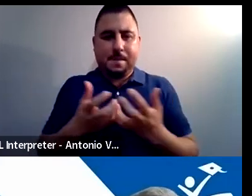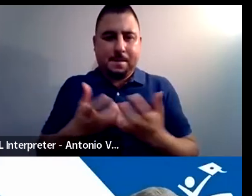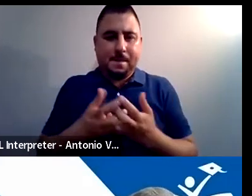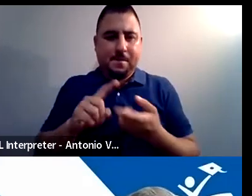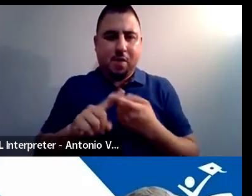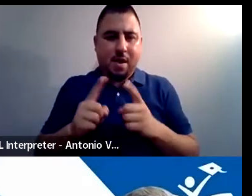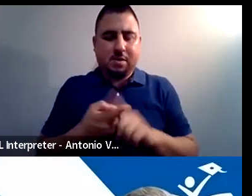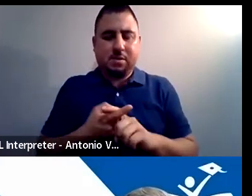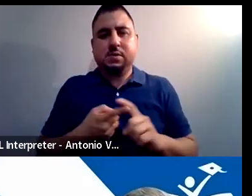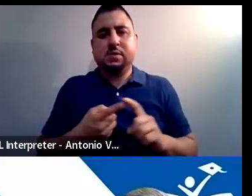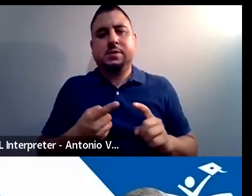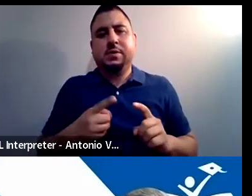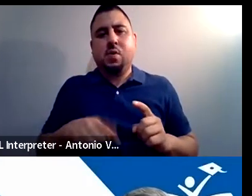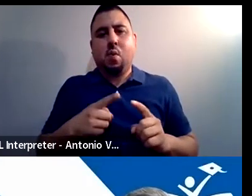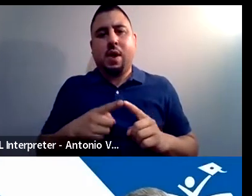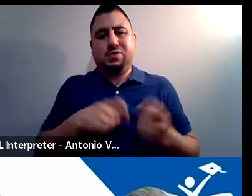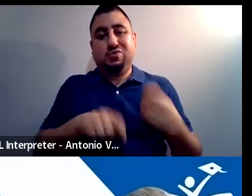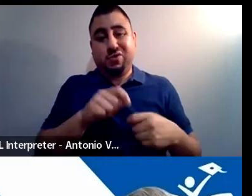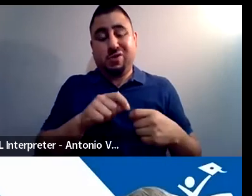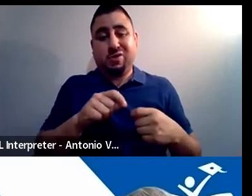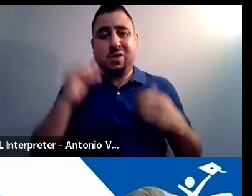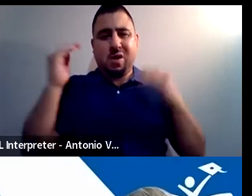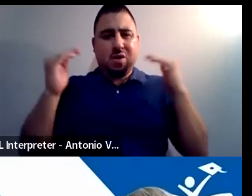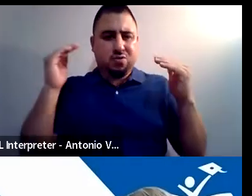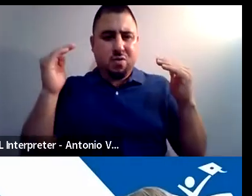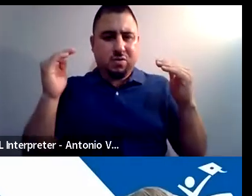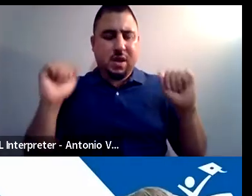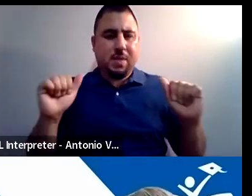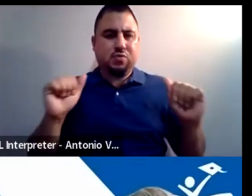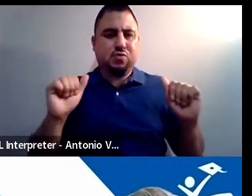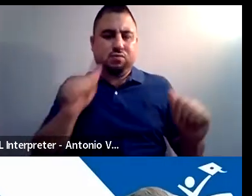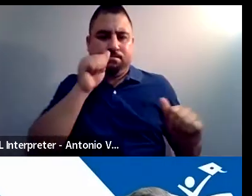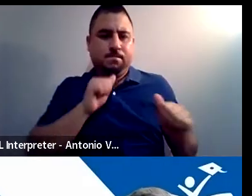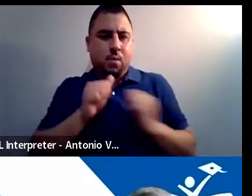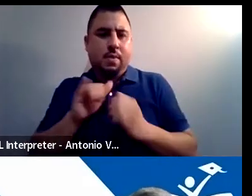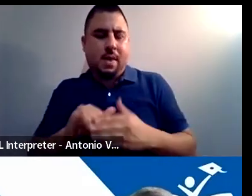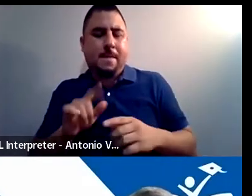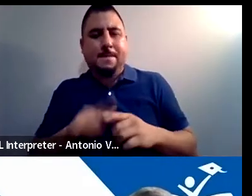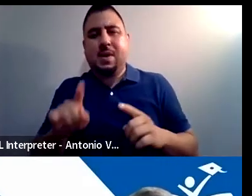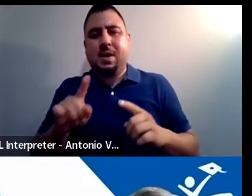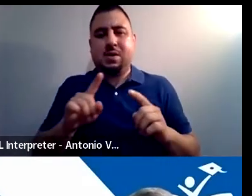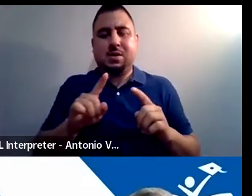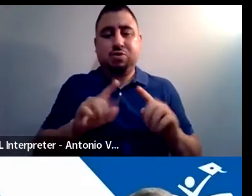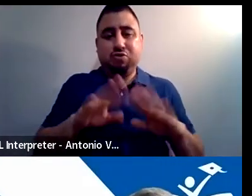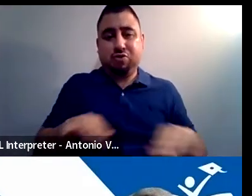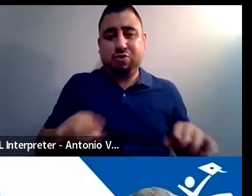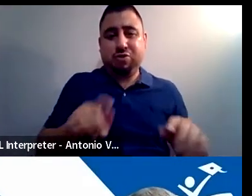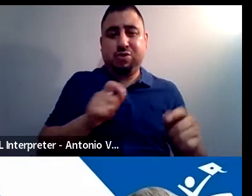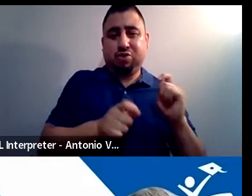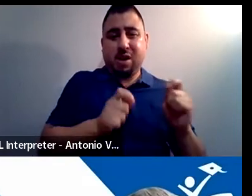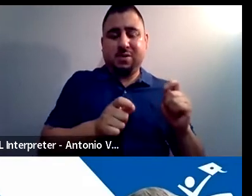know, when it comes to change, adults are able to cope with it in a way, but when it comes to children and